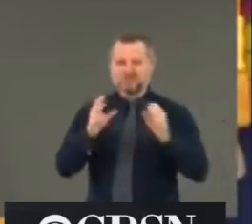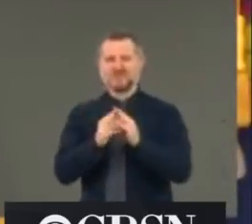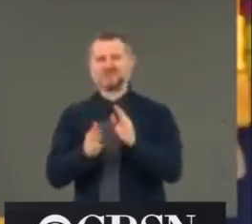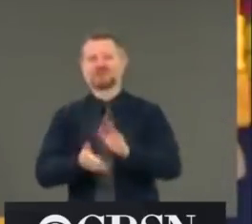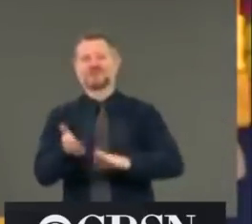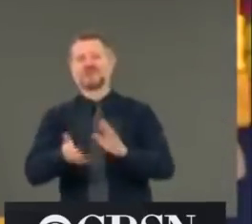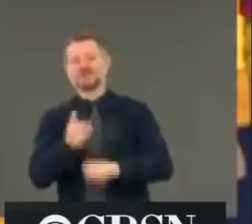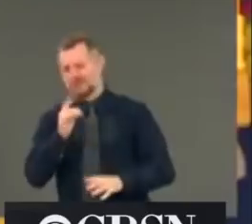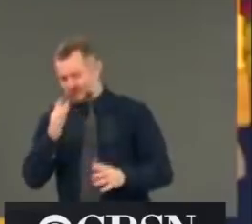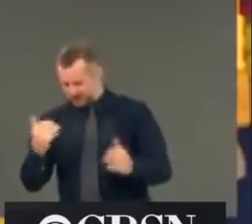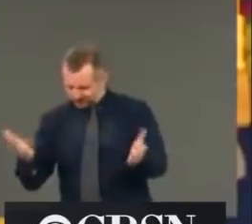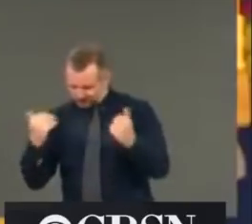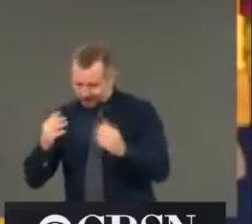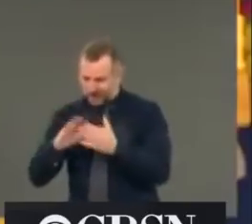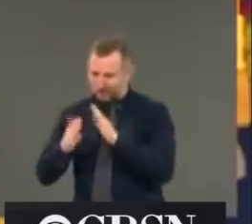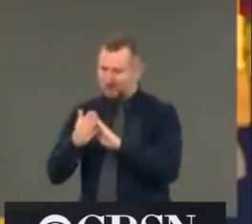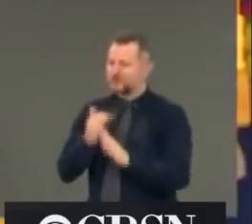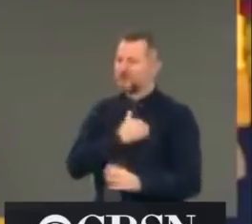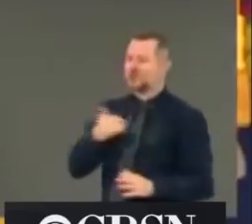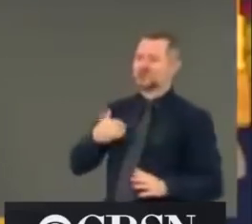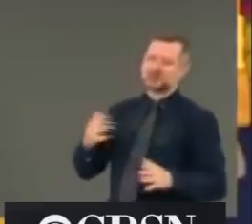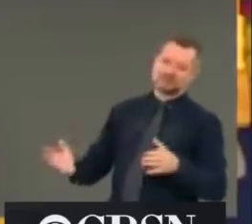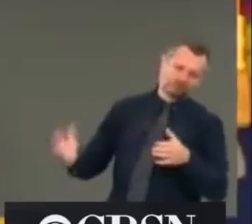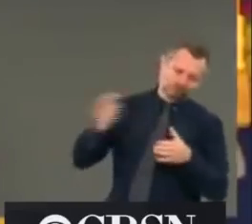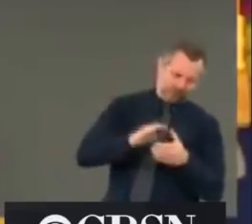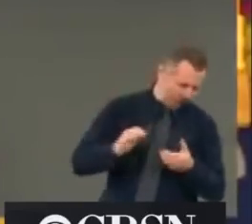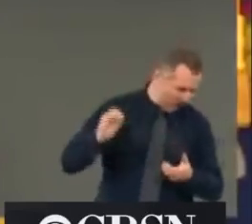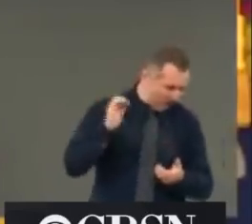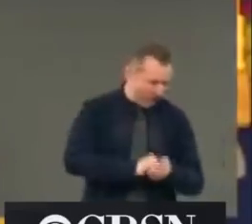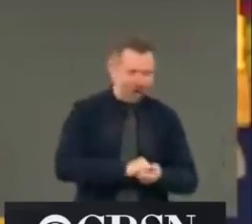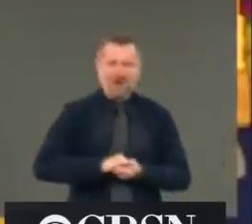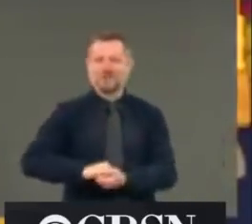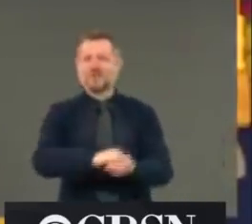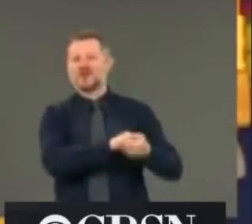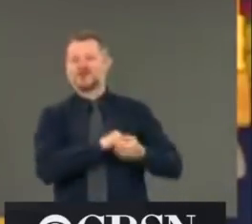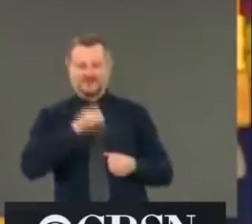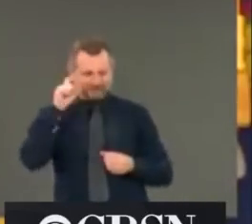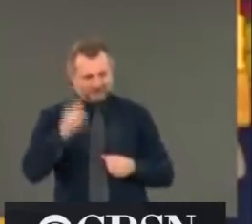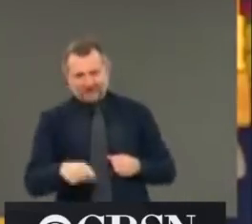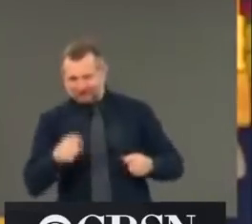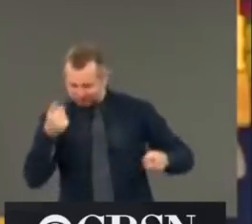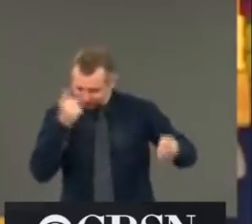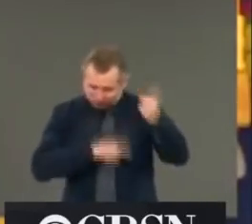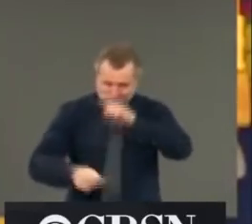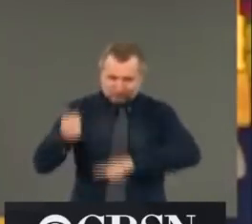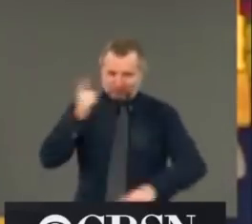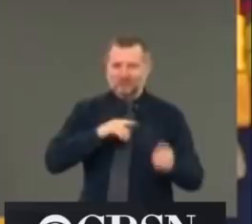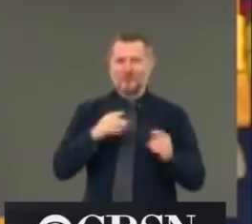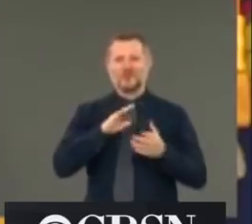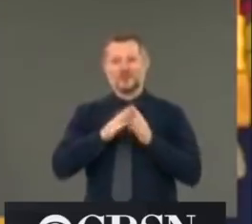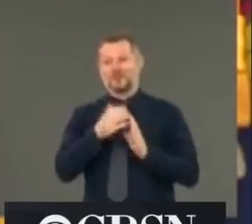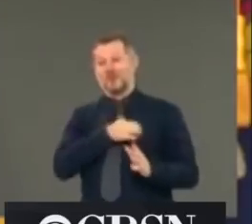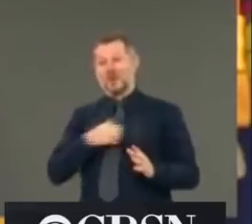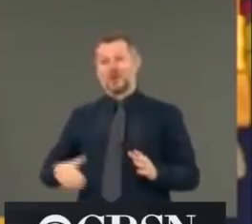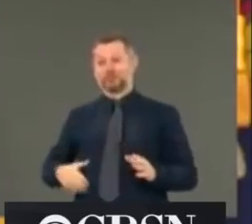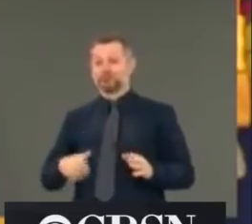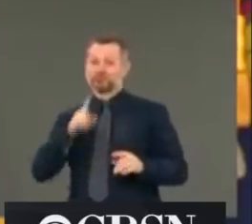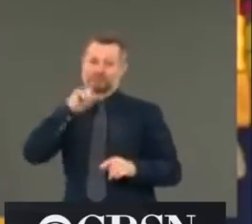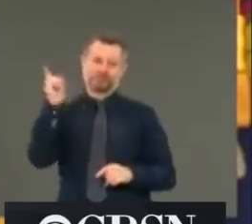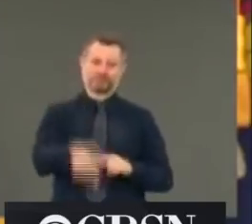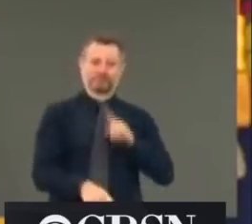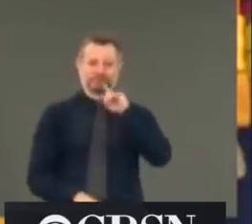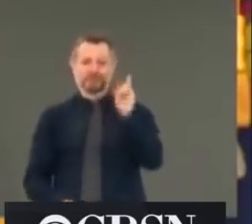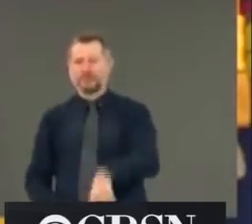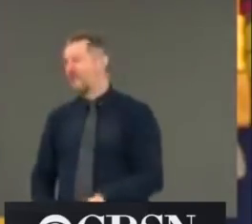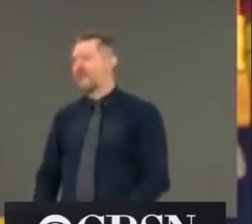in the community. It's a collaborative. That's why the word collaborative. This is not a dictatorial session.